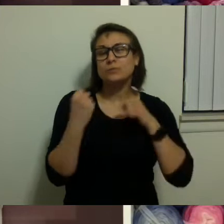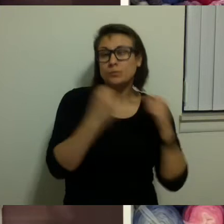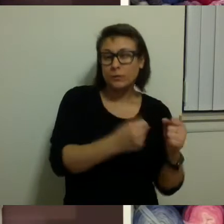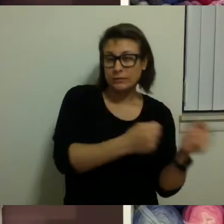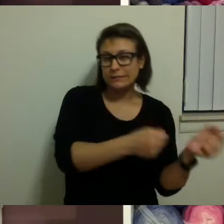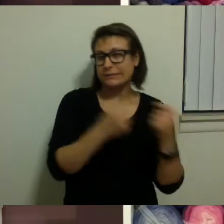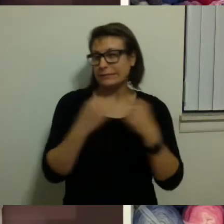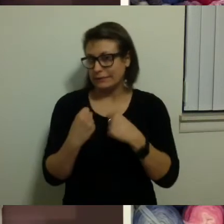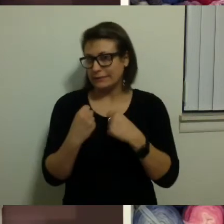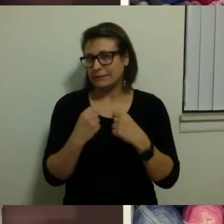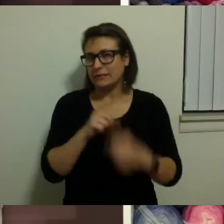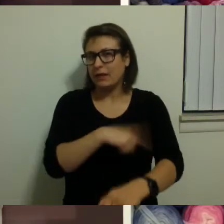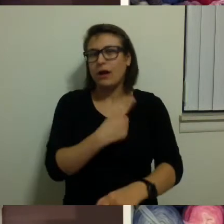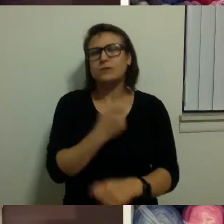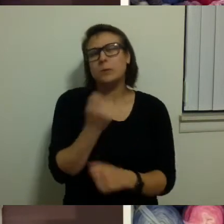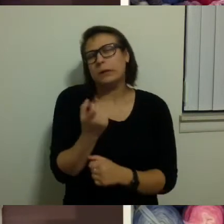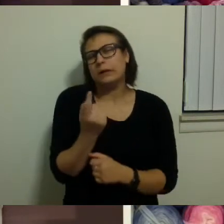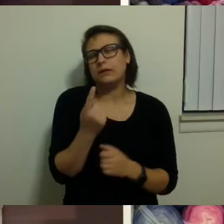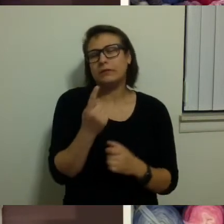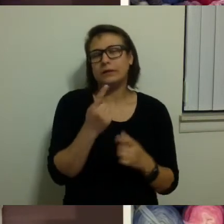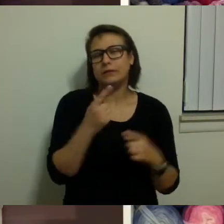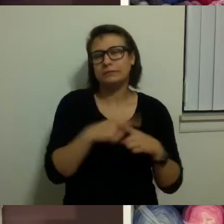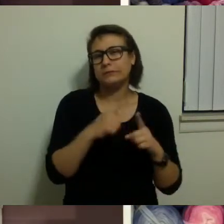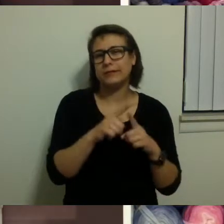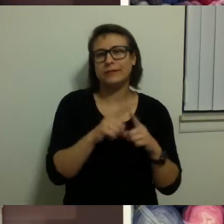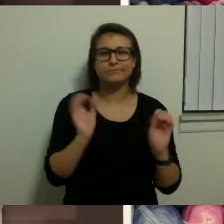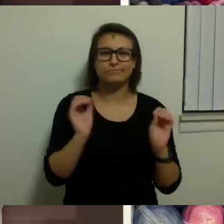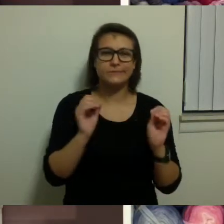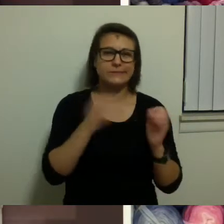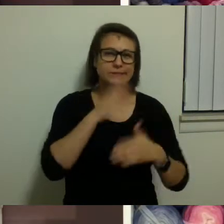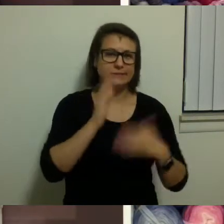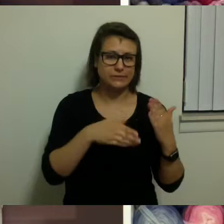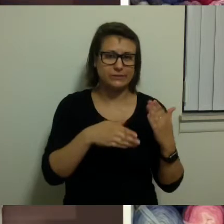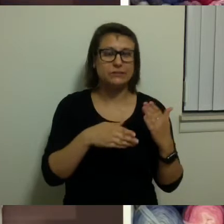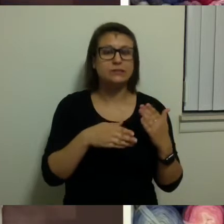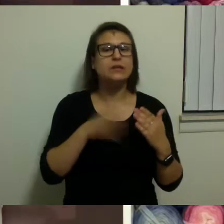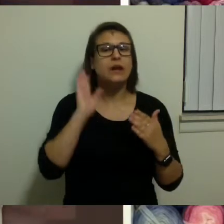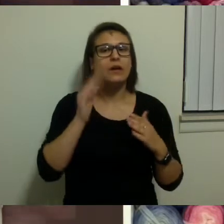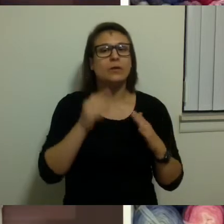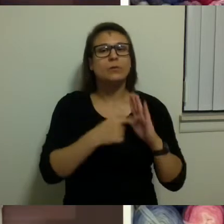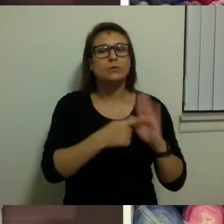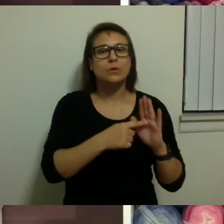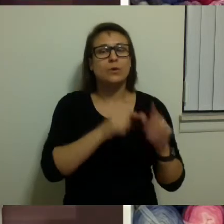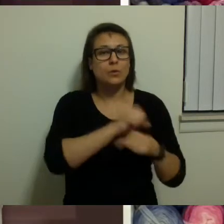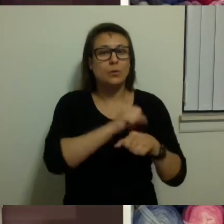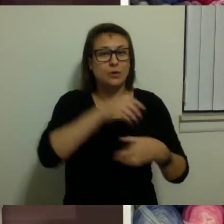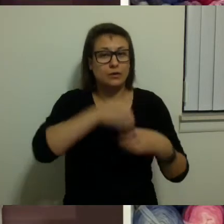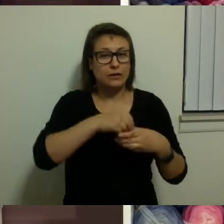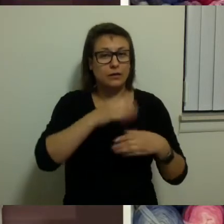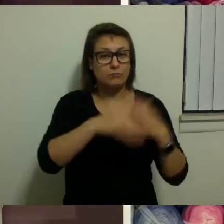back, so I did do a little bit, but no finished objects. So I'll get into my WIP, and I will warn you that this